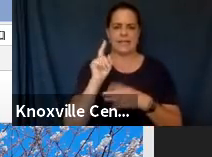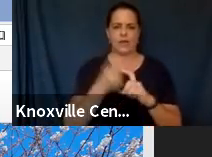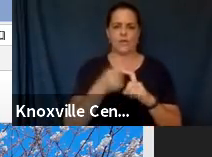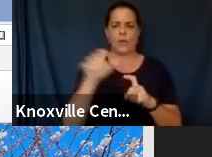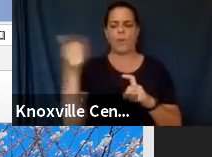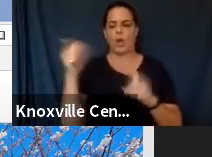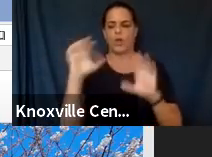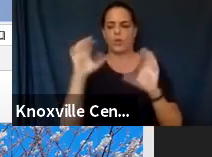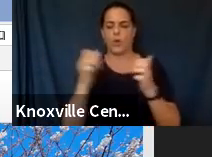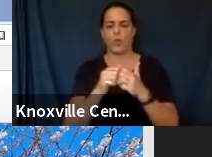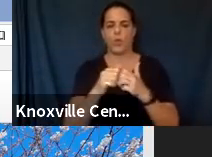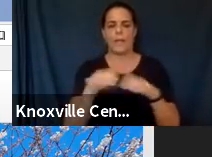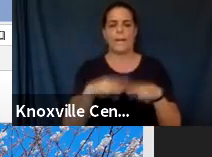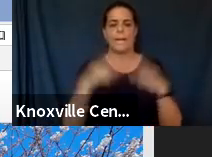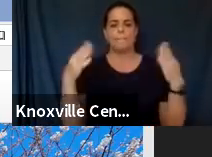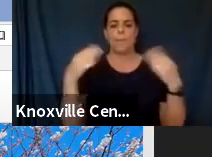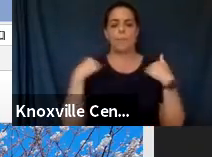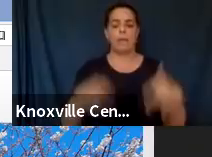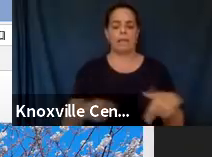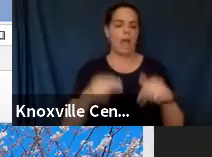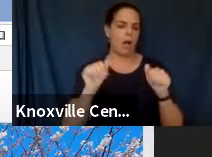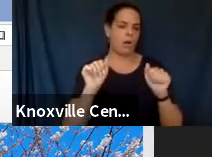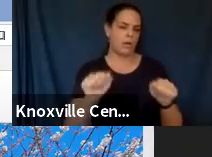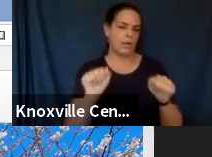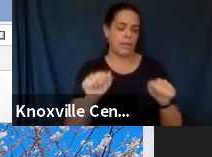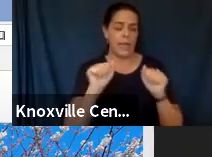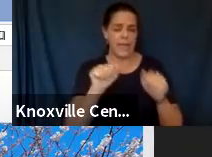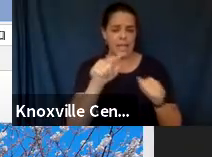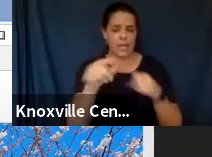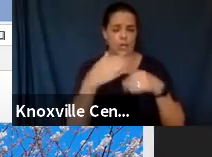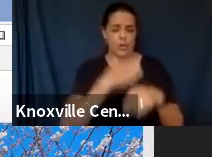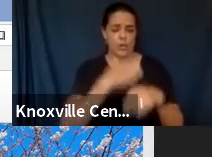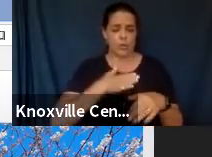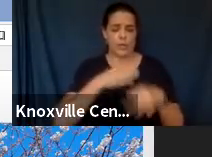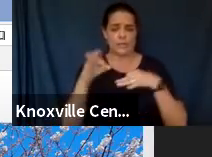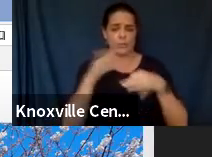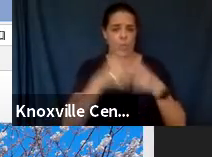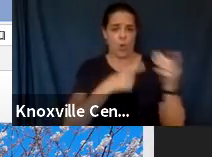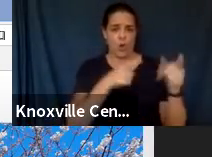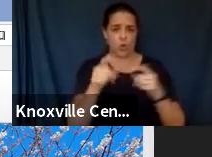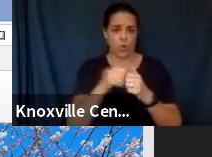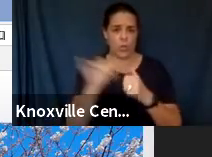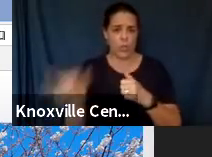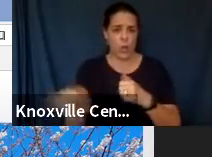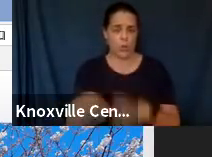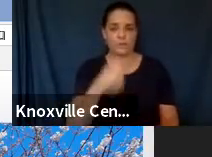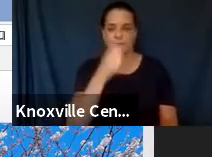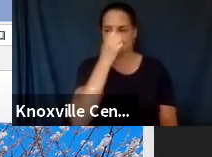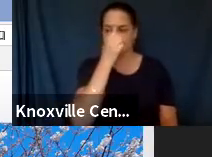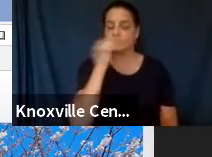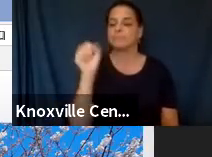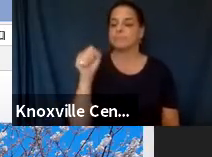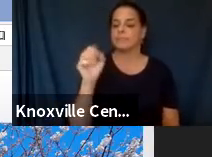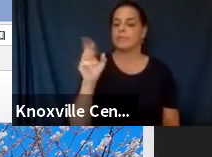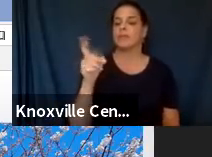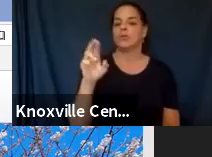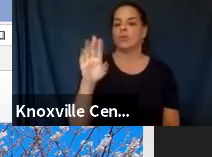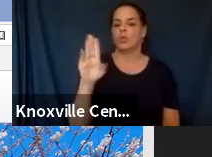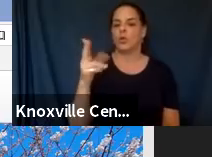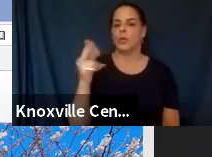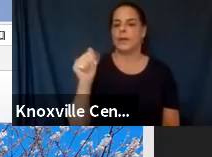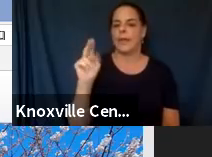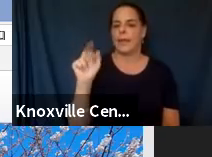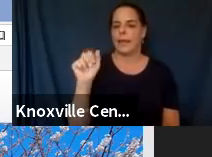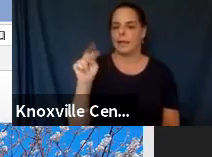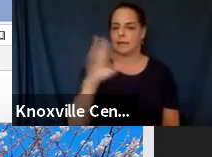with public health capacity. Can you please tell everybody what's going on with those? Sure. So one of the